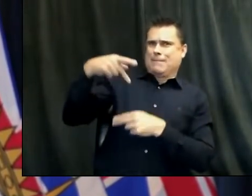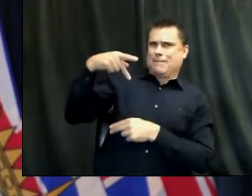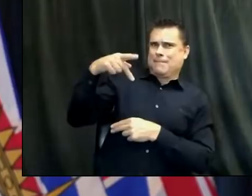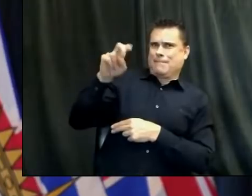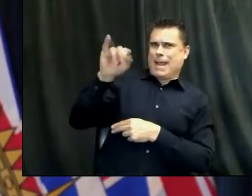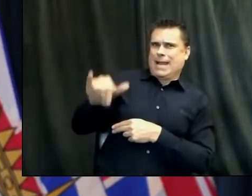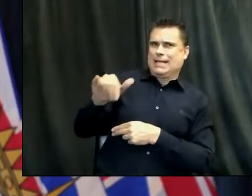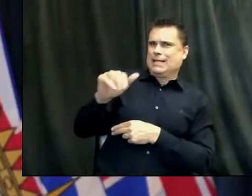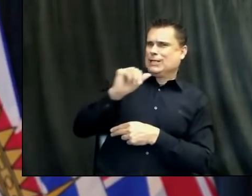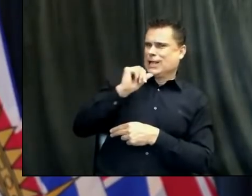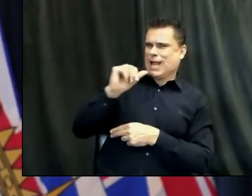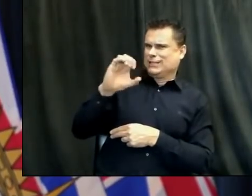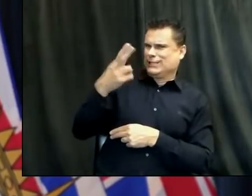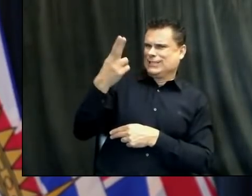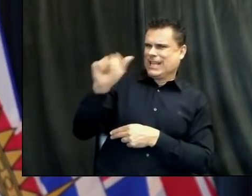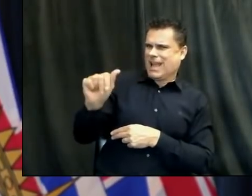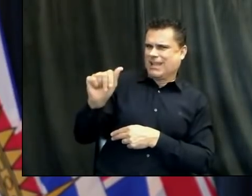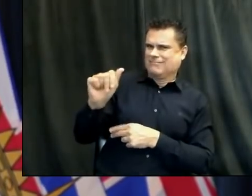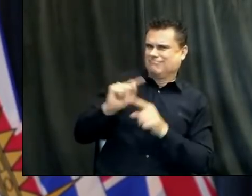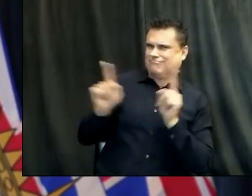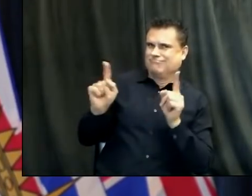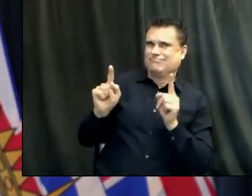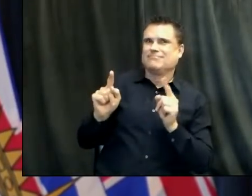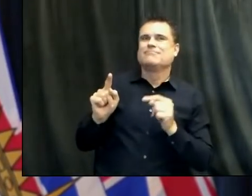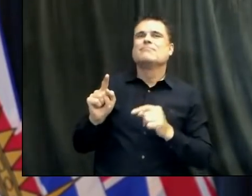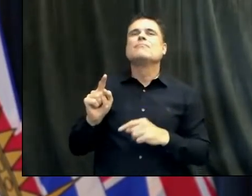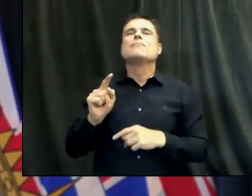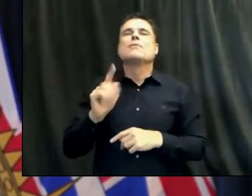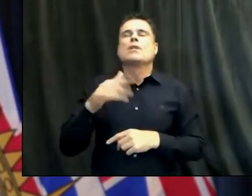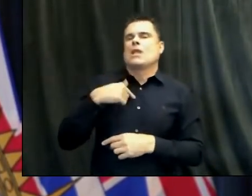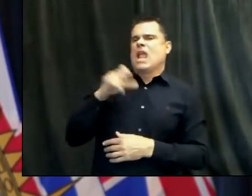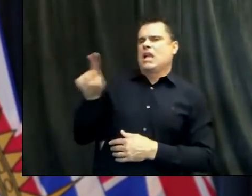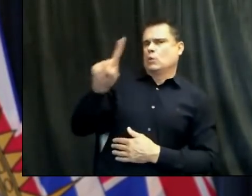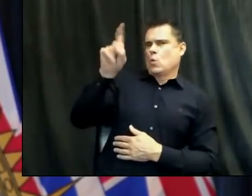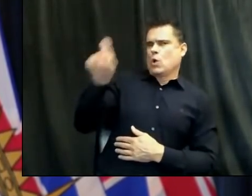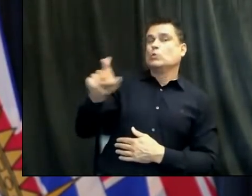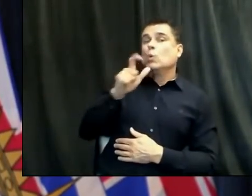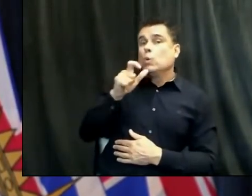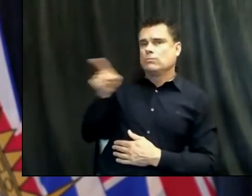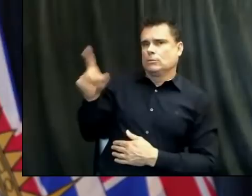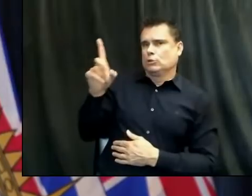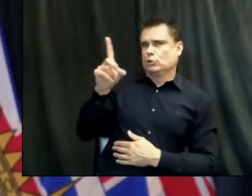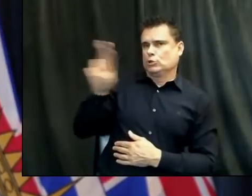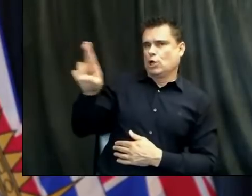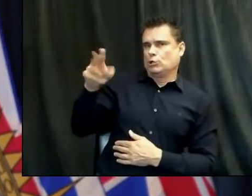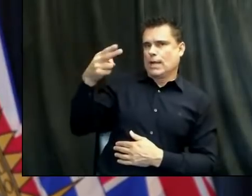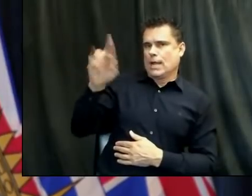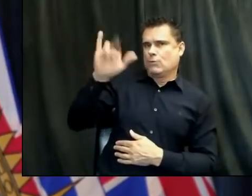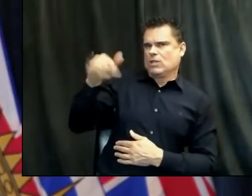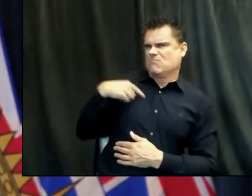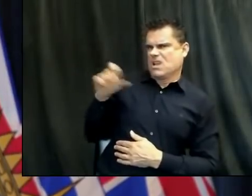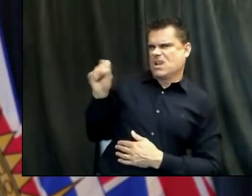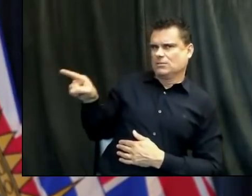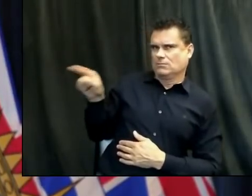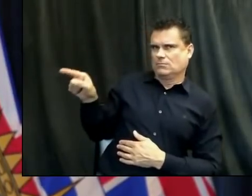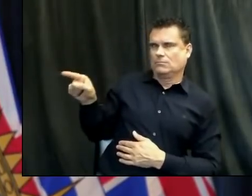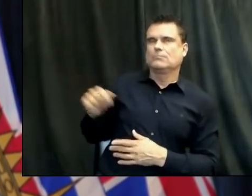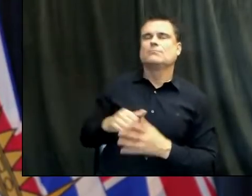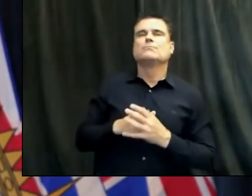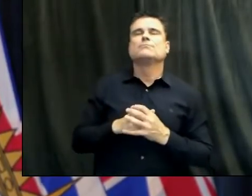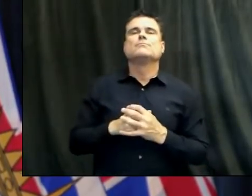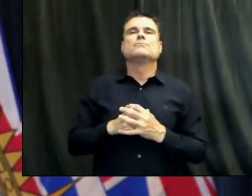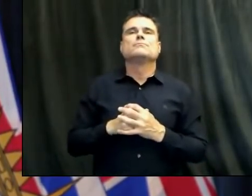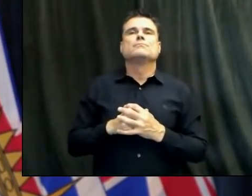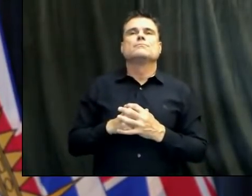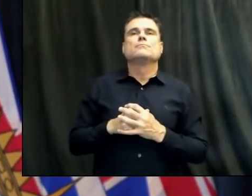list. That's why I was confused there. It's Penny from CTV for Dr. Henry. I'm just looking at the federal data on active cases